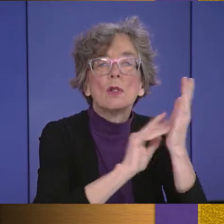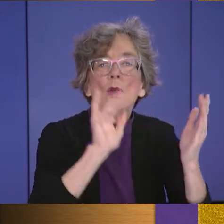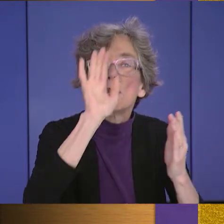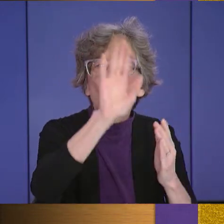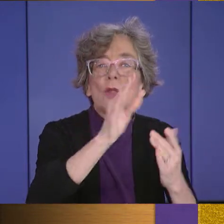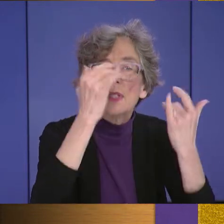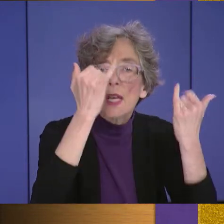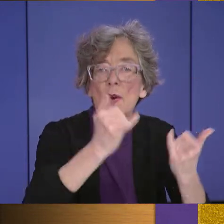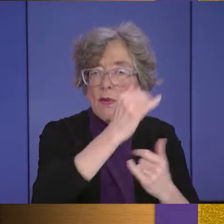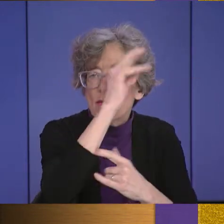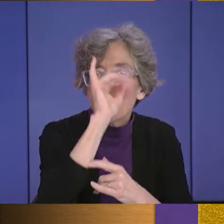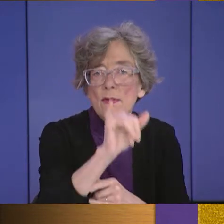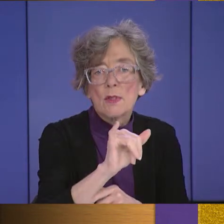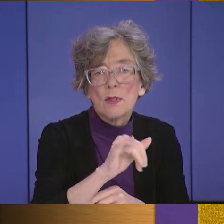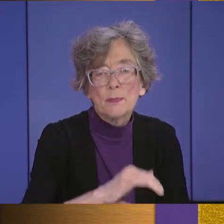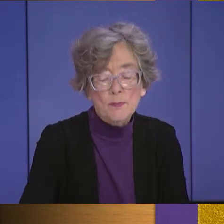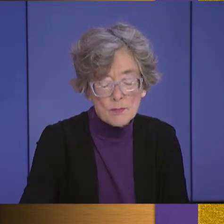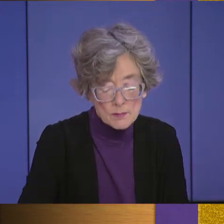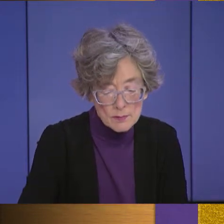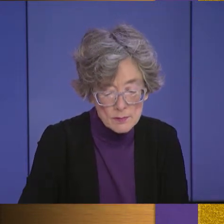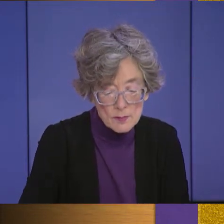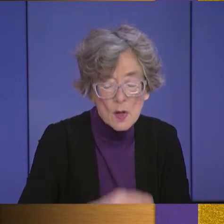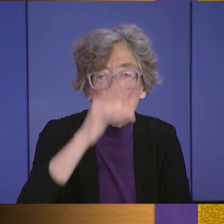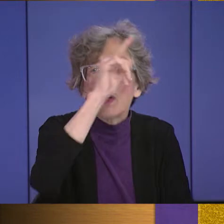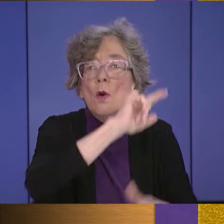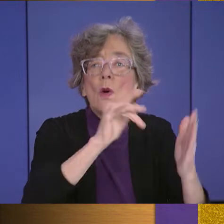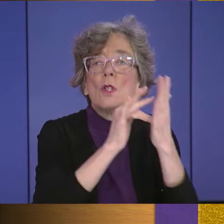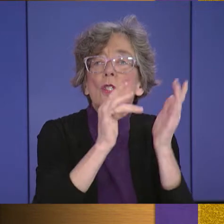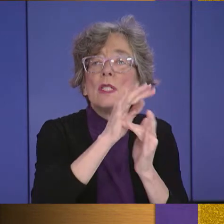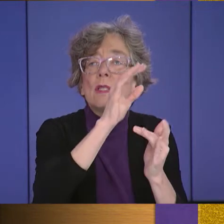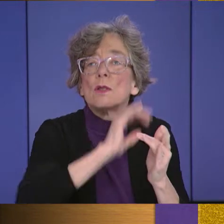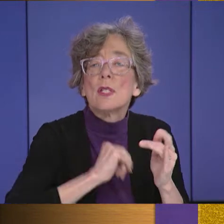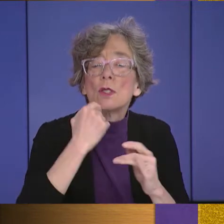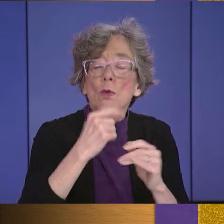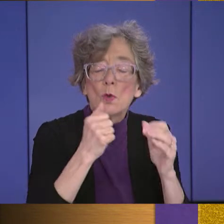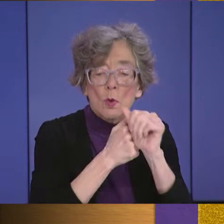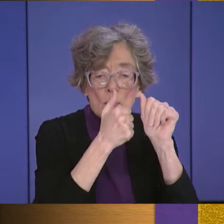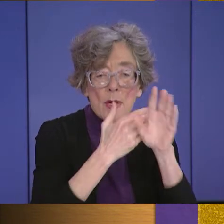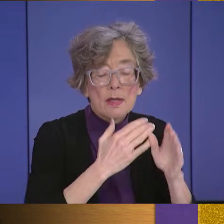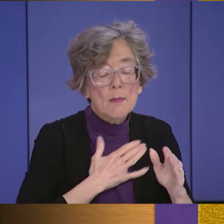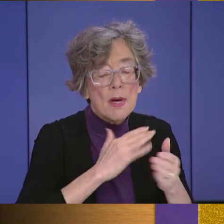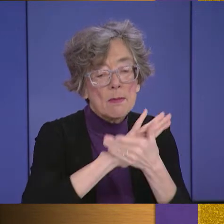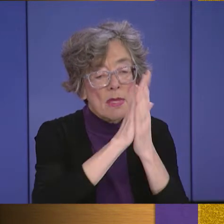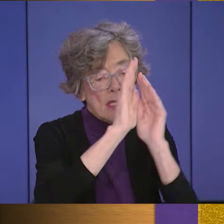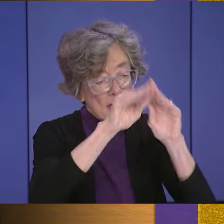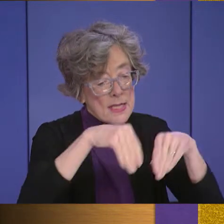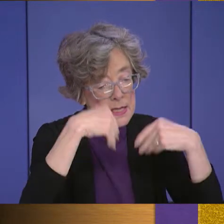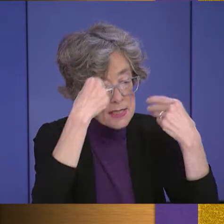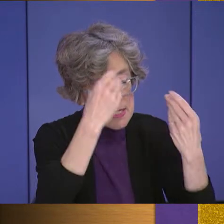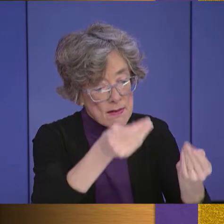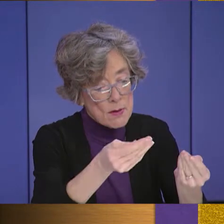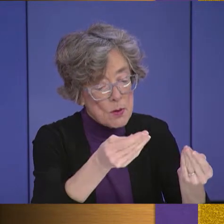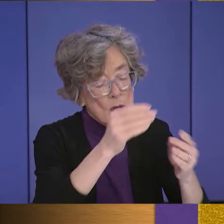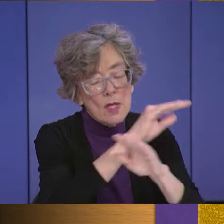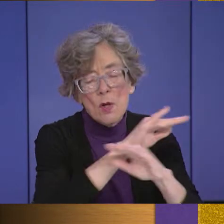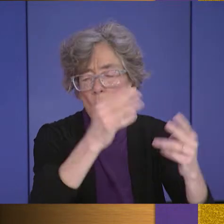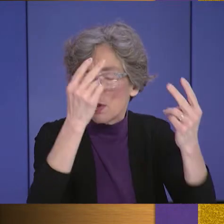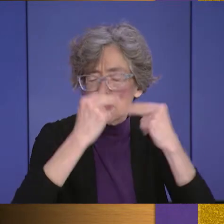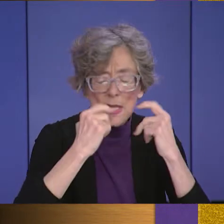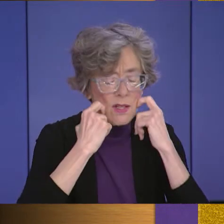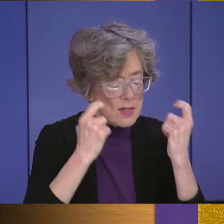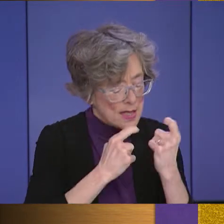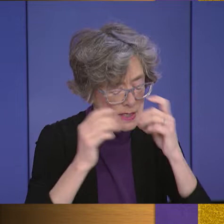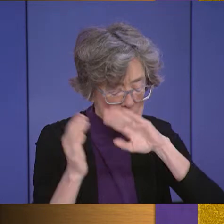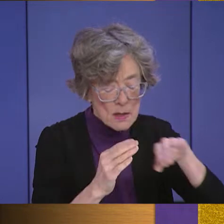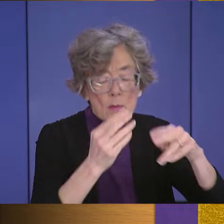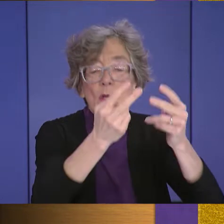are yours, now and forever. Lord Jesus Christ, who said to your apostles, "Peace I leave you, my peace I give you," look not on our sins, but